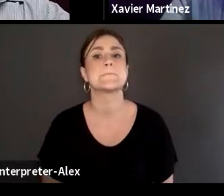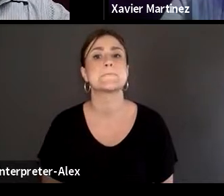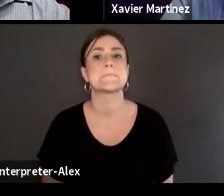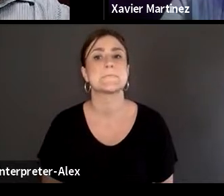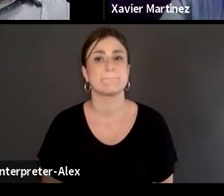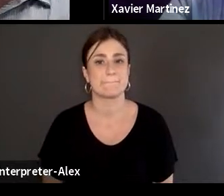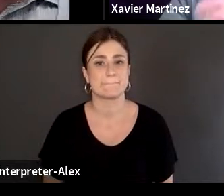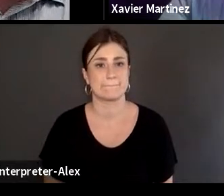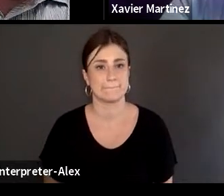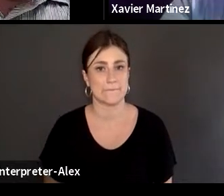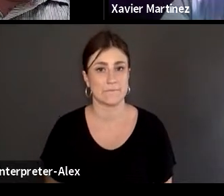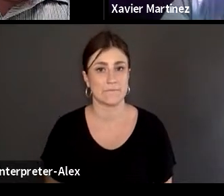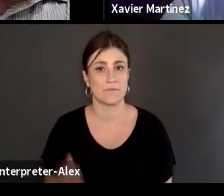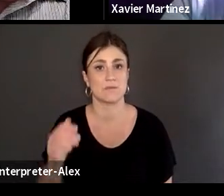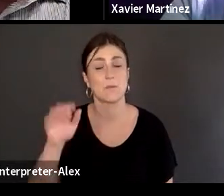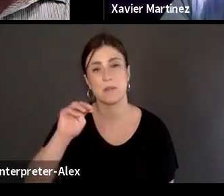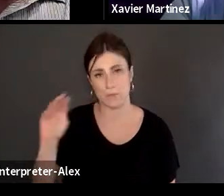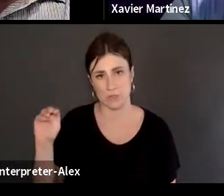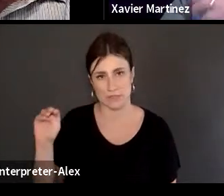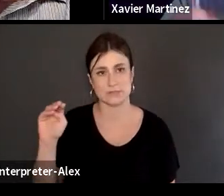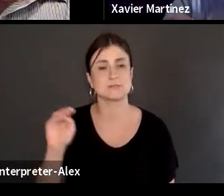Martinez. Thank you, Mayor.